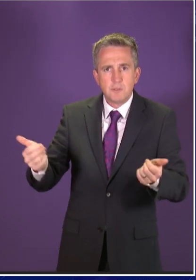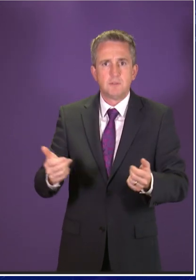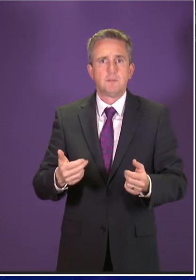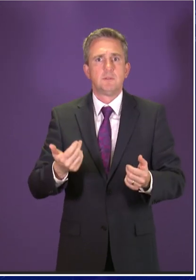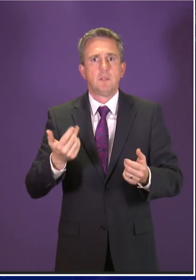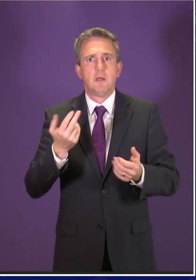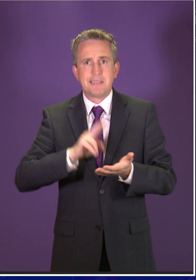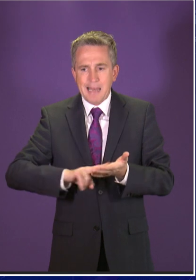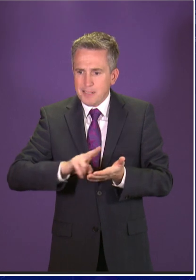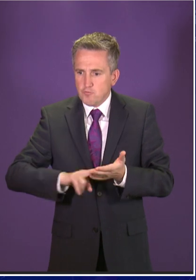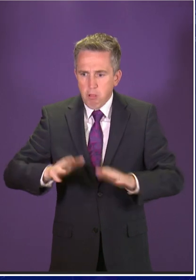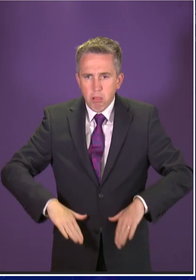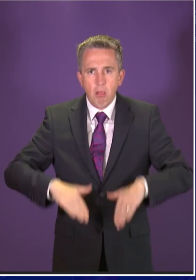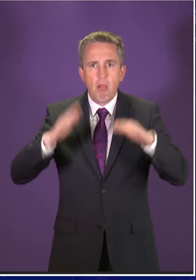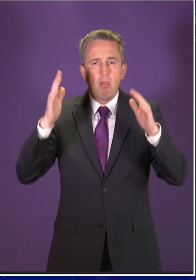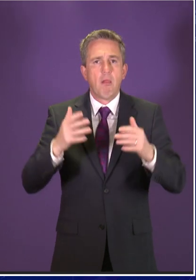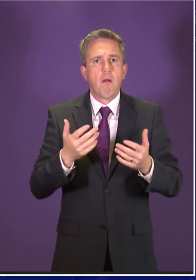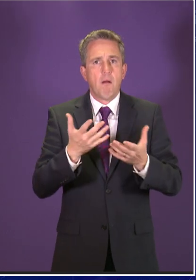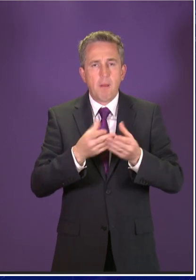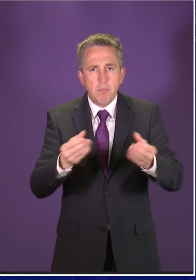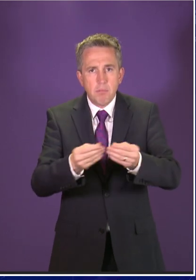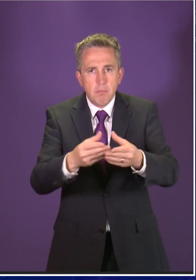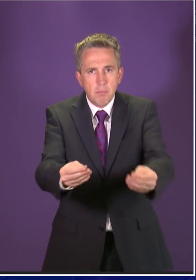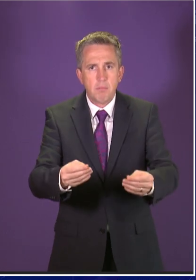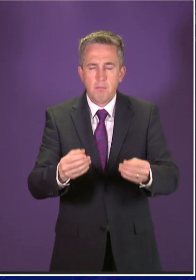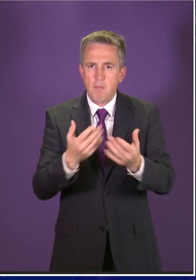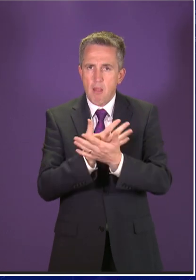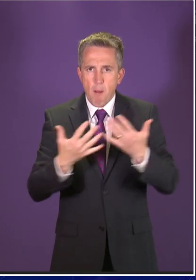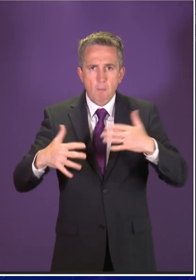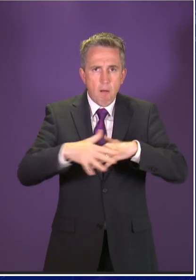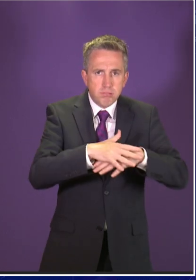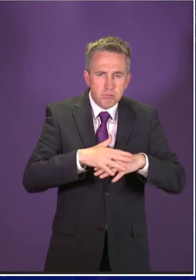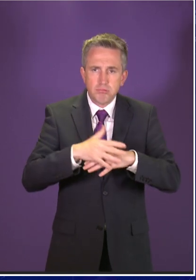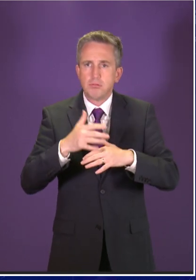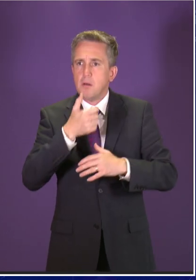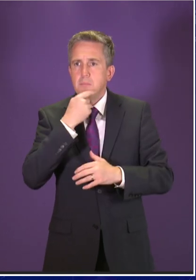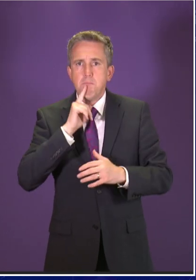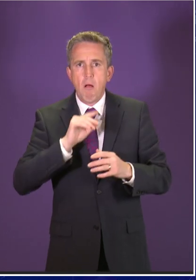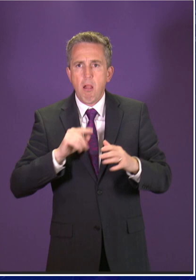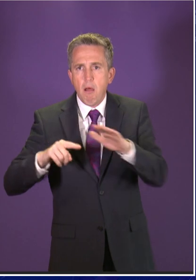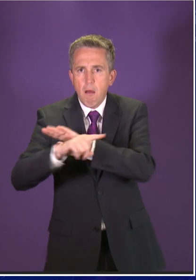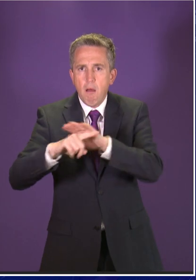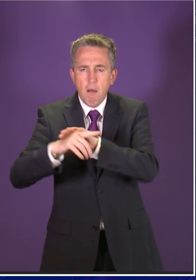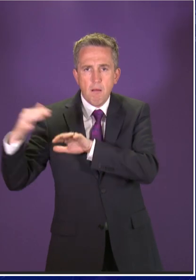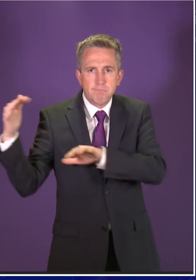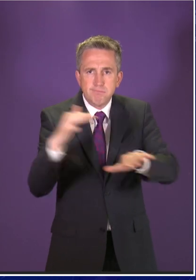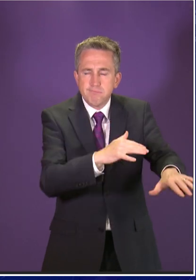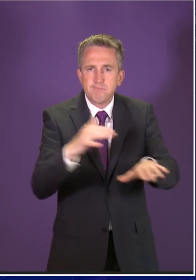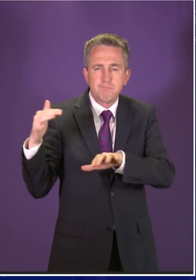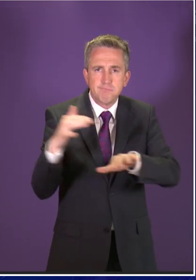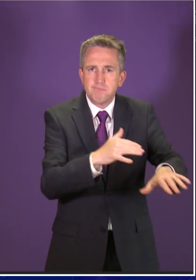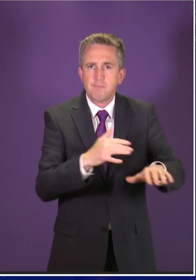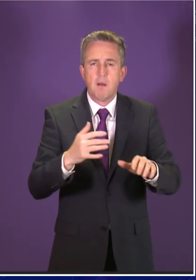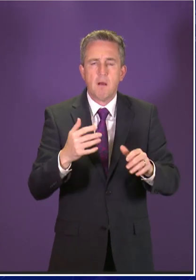cultures, increasing tribalism and bitter localized feuds, human dislocation of unprecedented